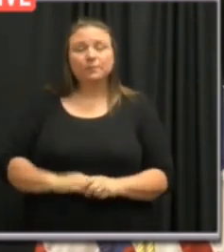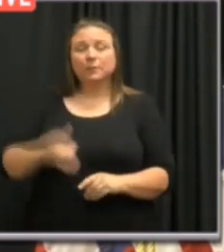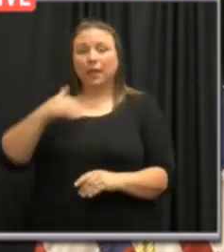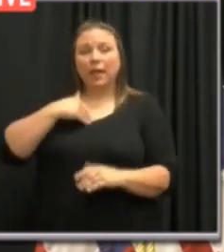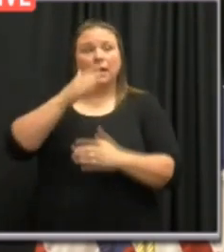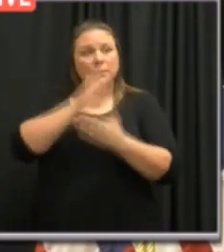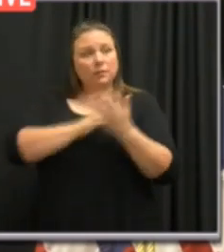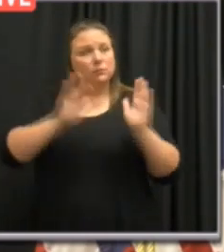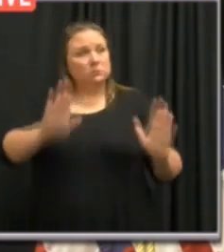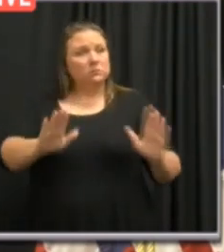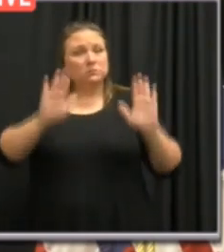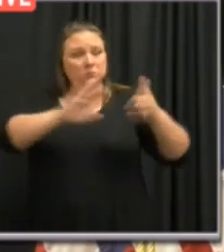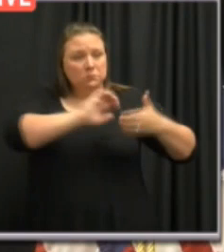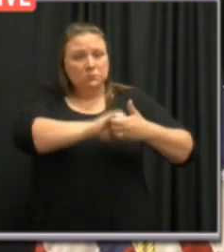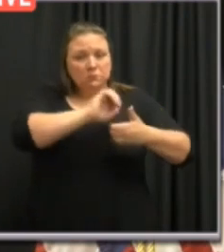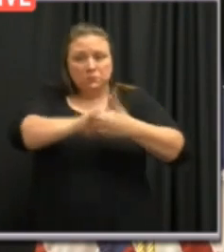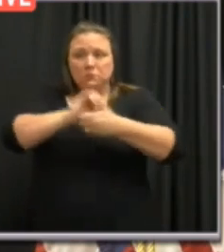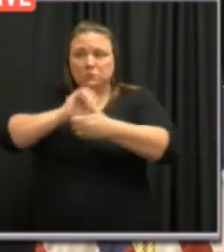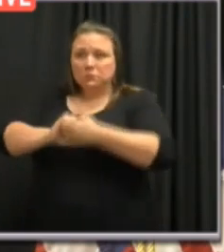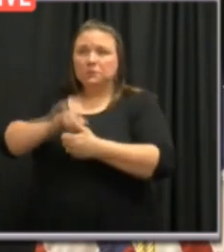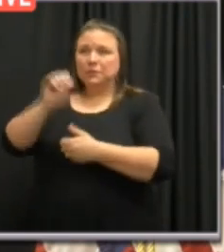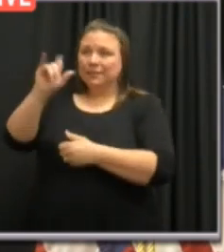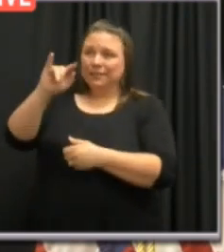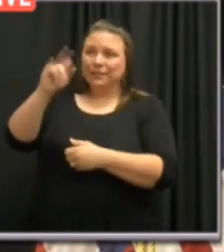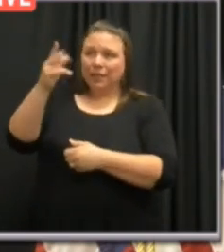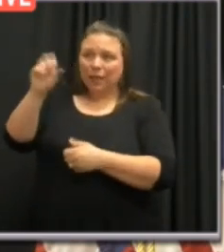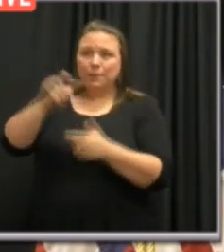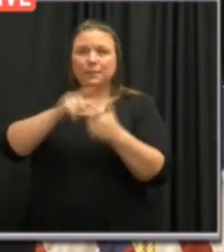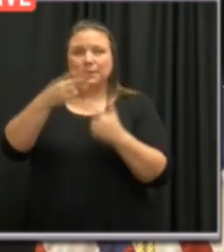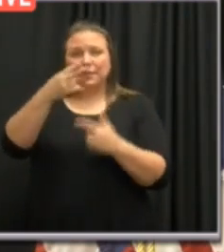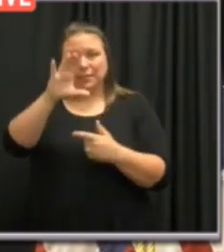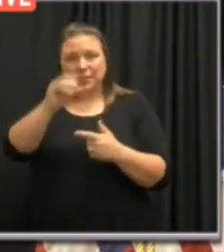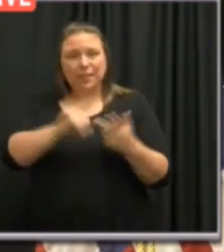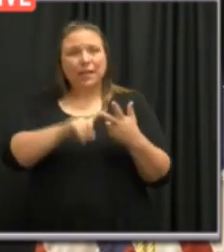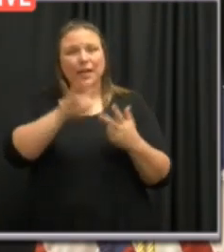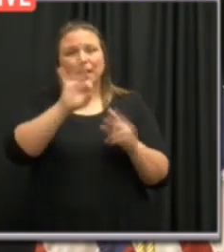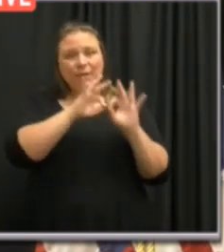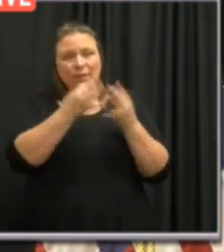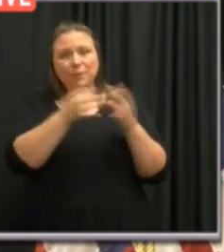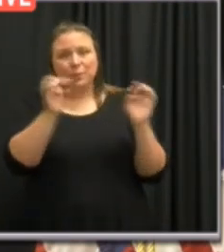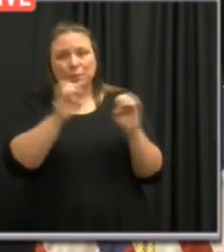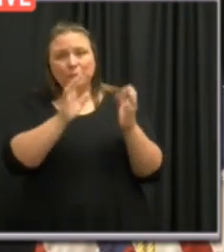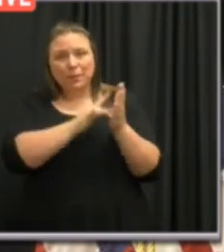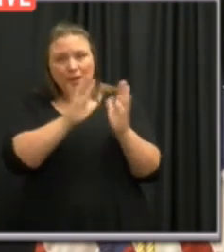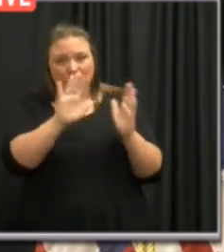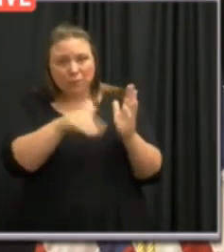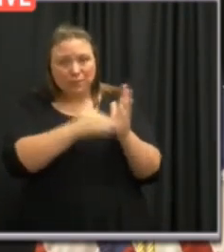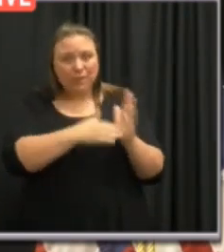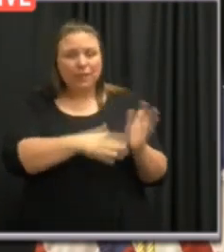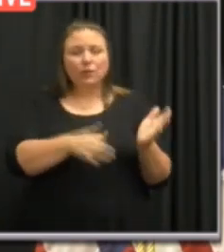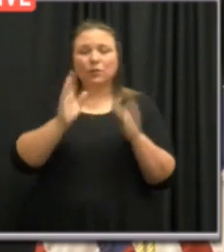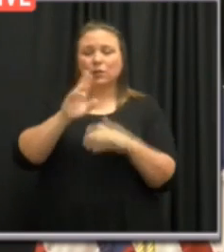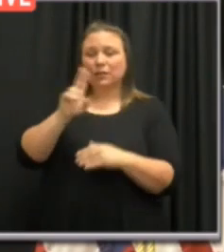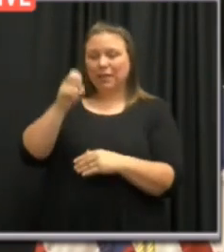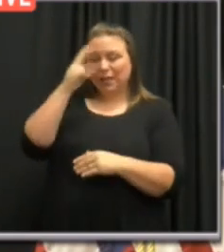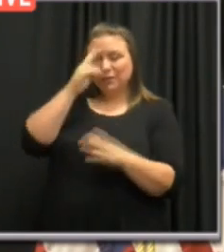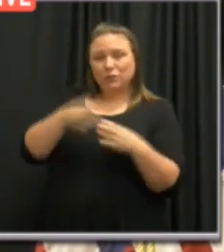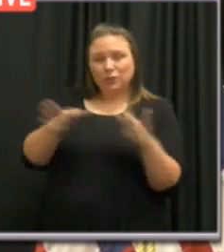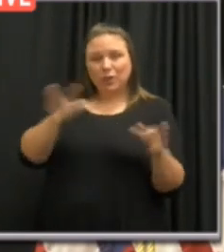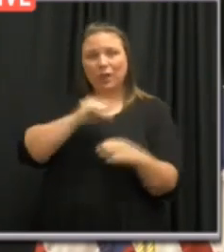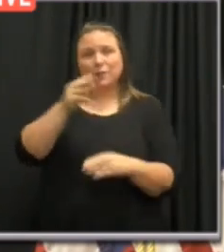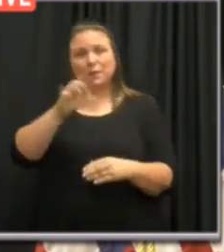great partners in St. Thomas, HCA, Family University Medical Center, Nashville General, and Meharry Medical